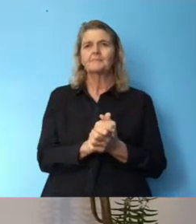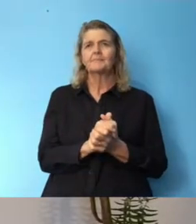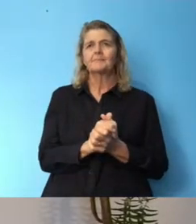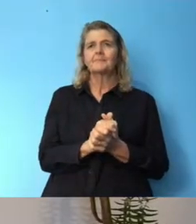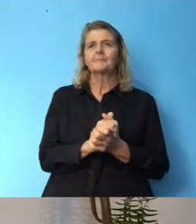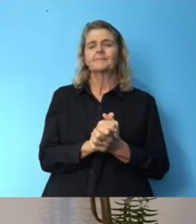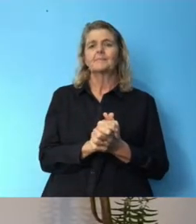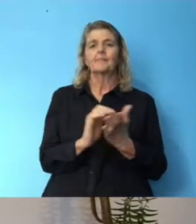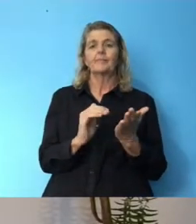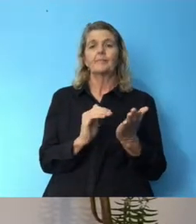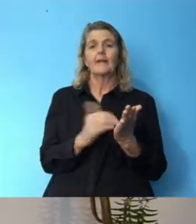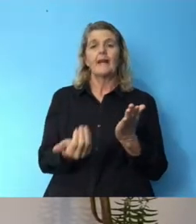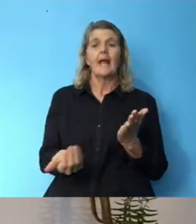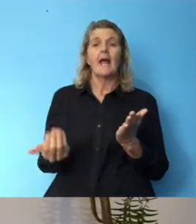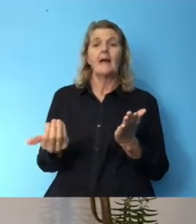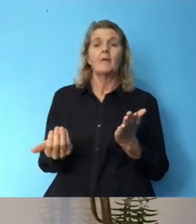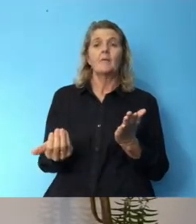a bit of white